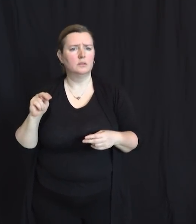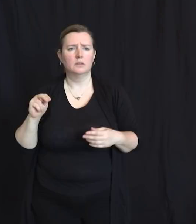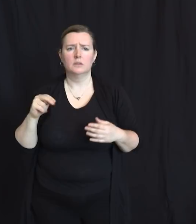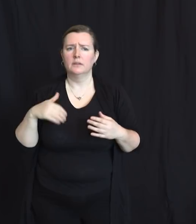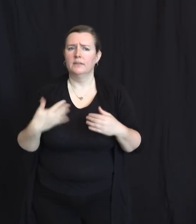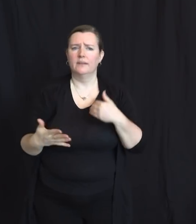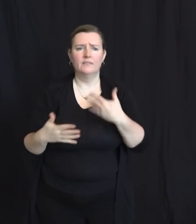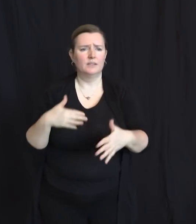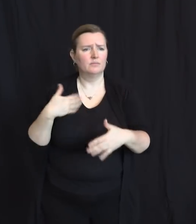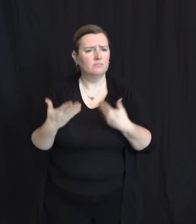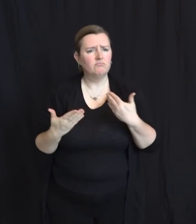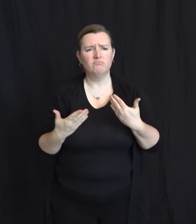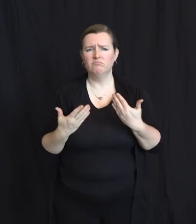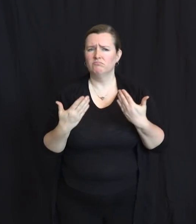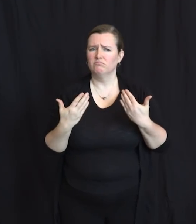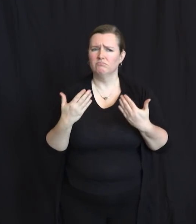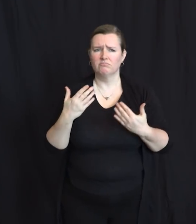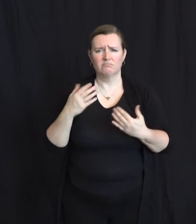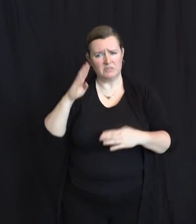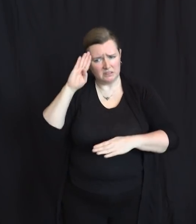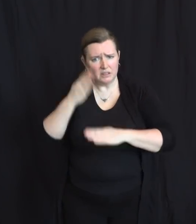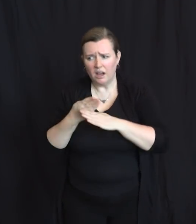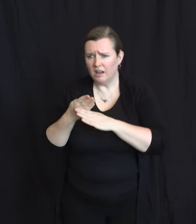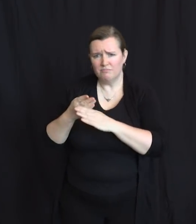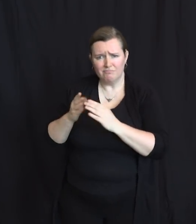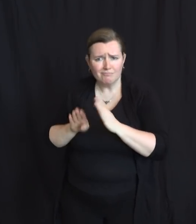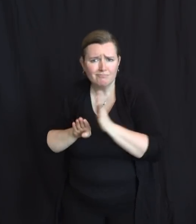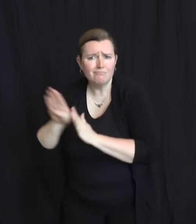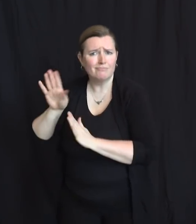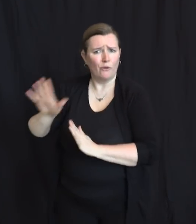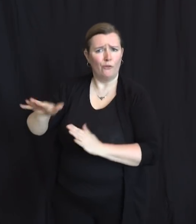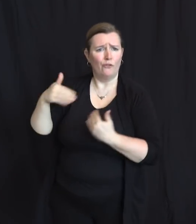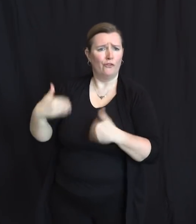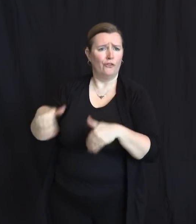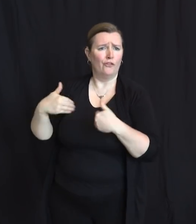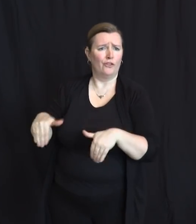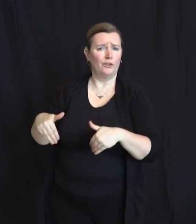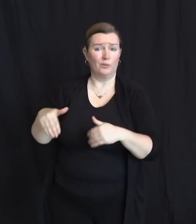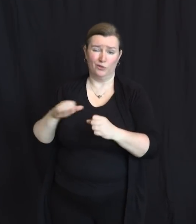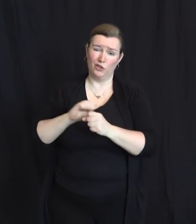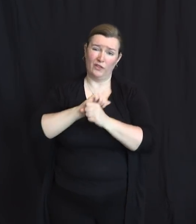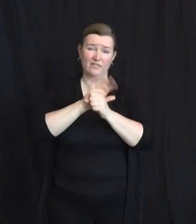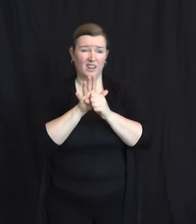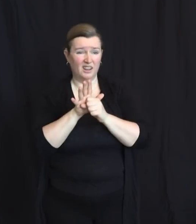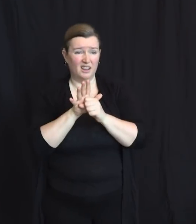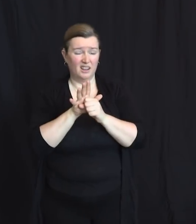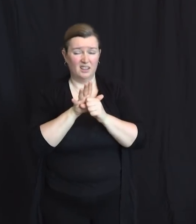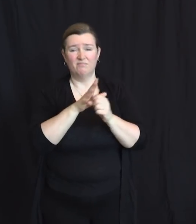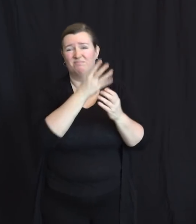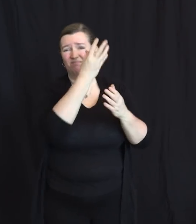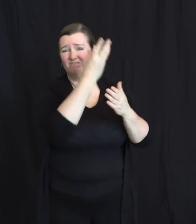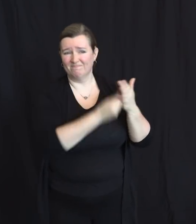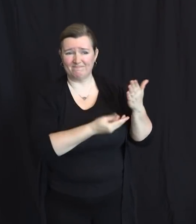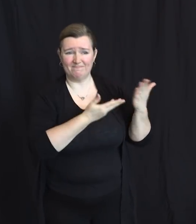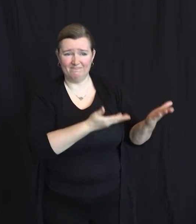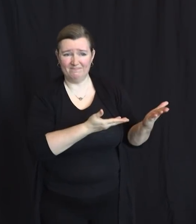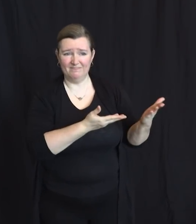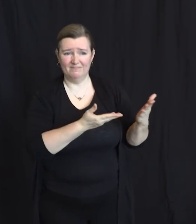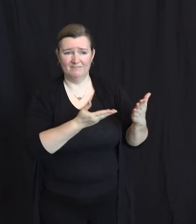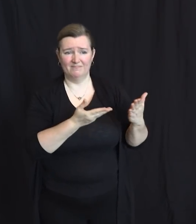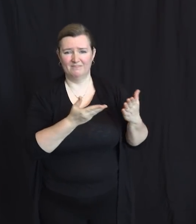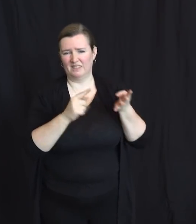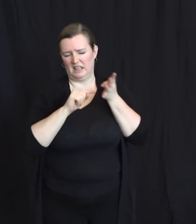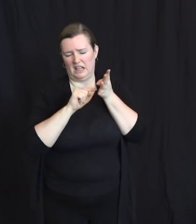thrive. COVID-19 took Carolyn away from her family at the end of March to her eternal rest at the age